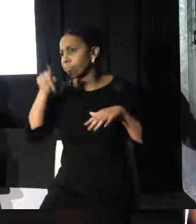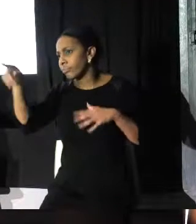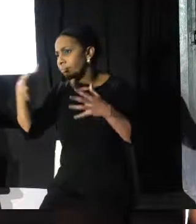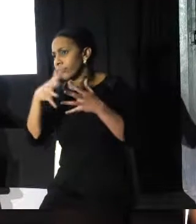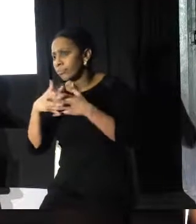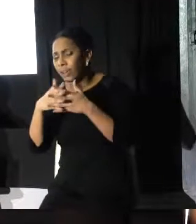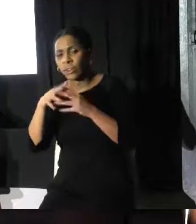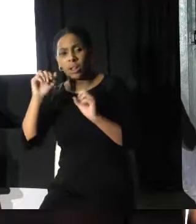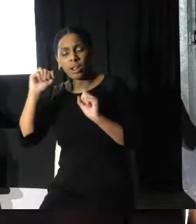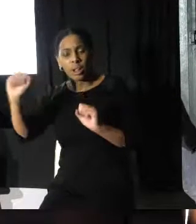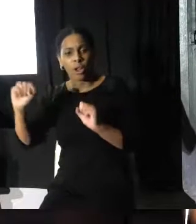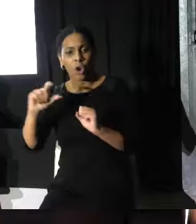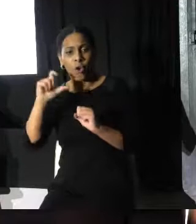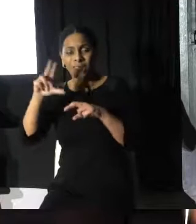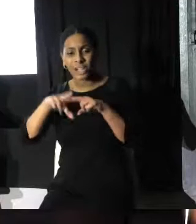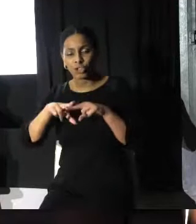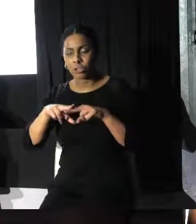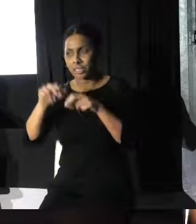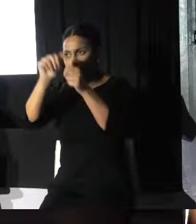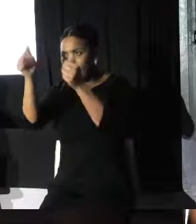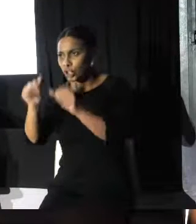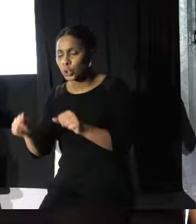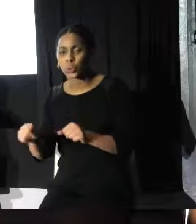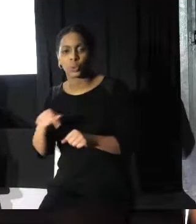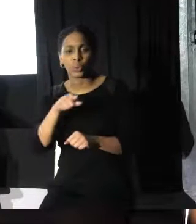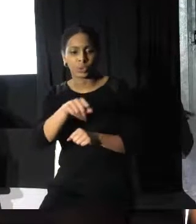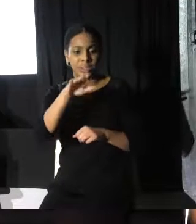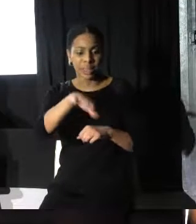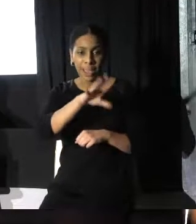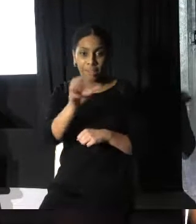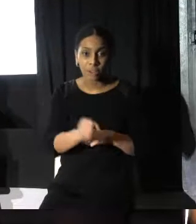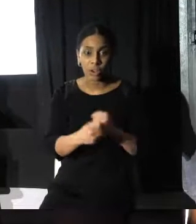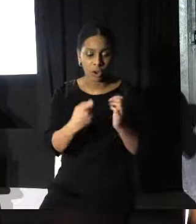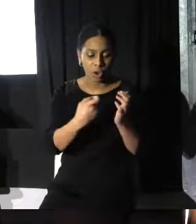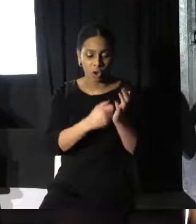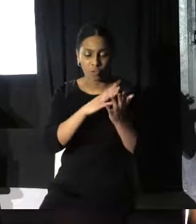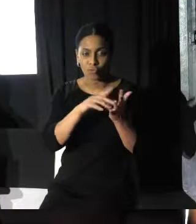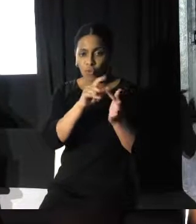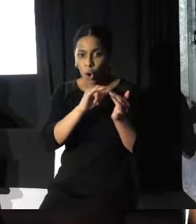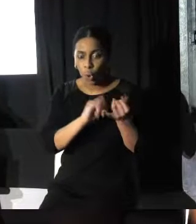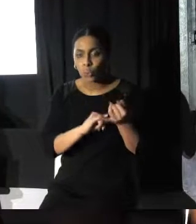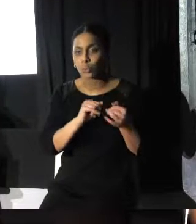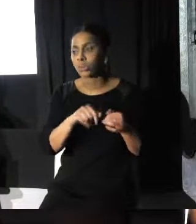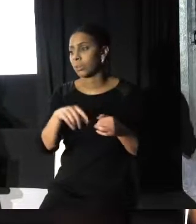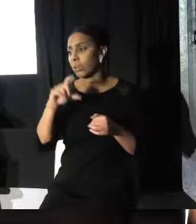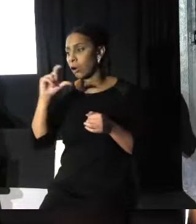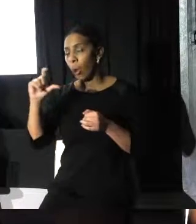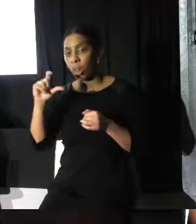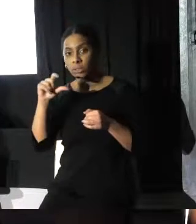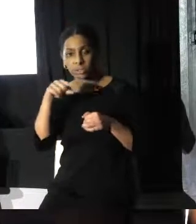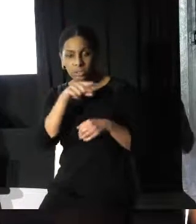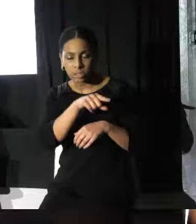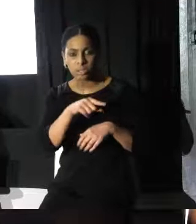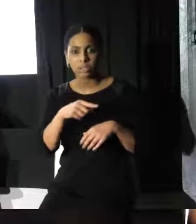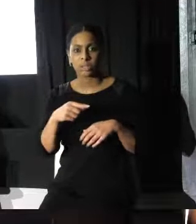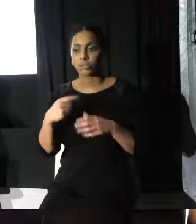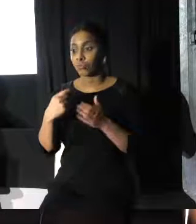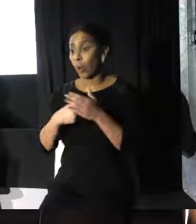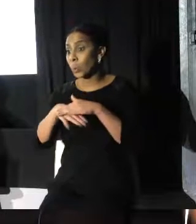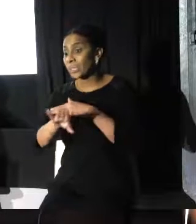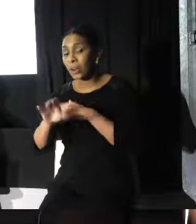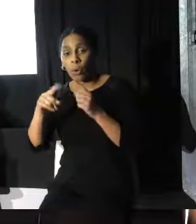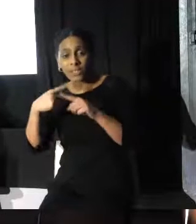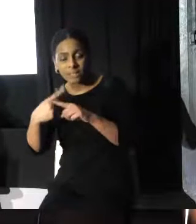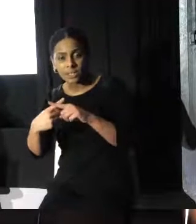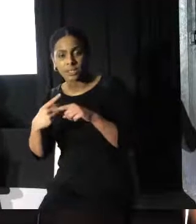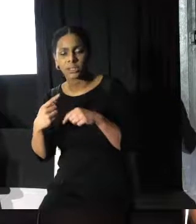up, roads in South Africa, Colston, roads in Oxford, there's a certain